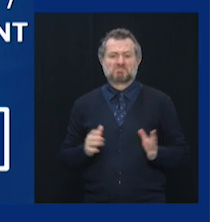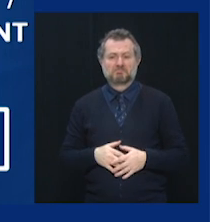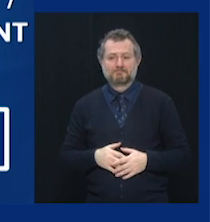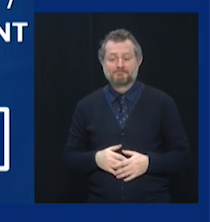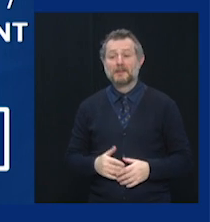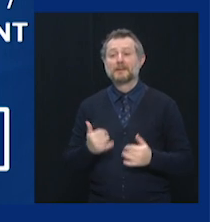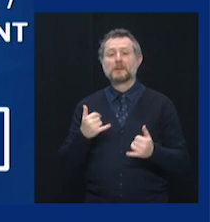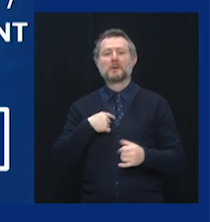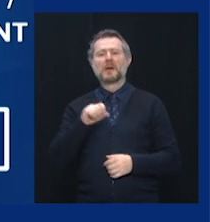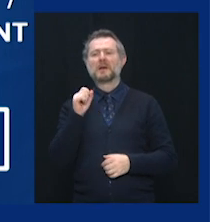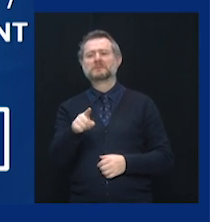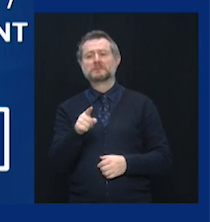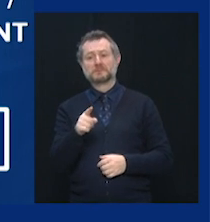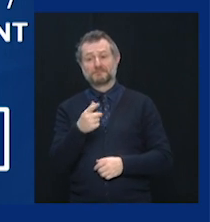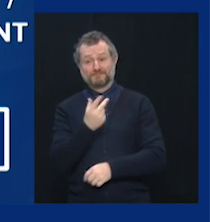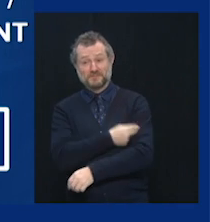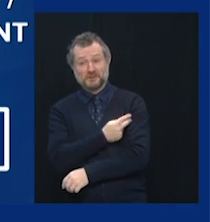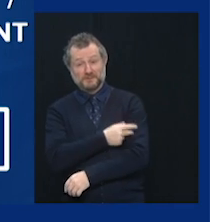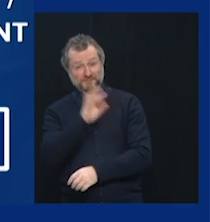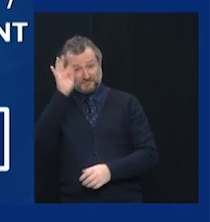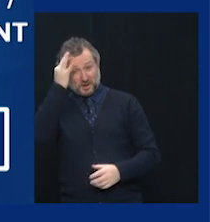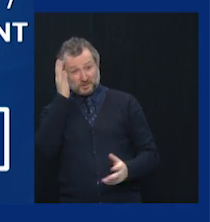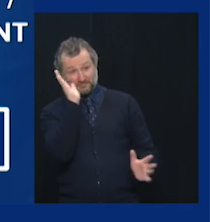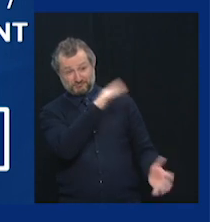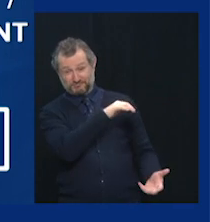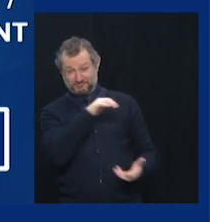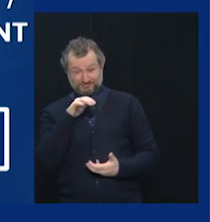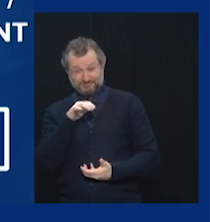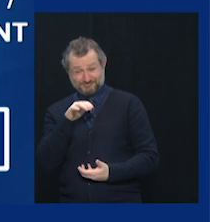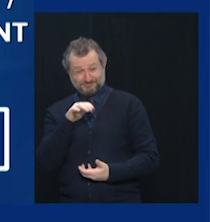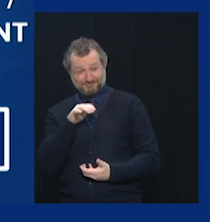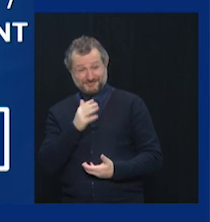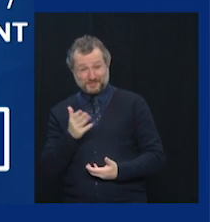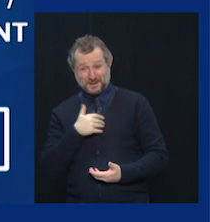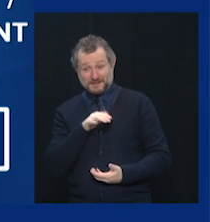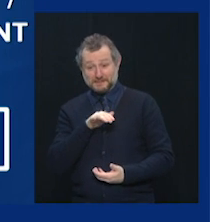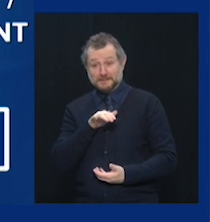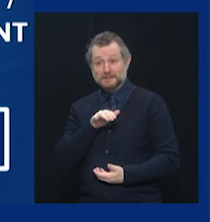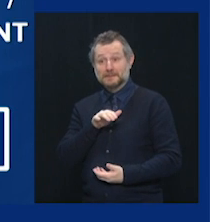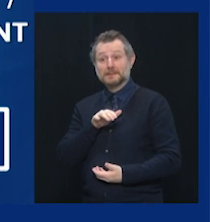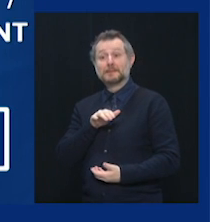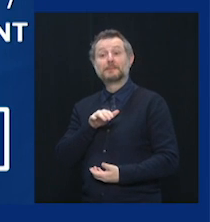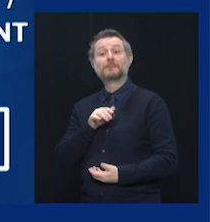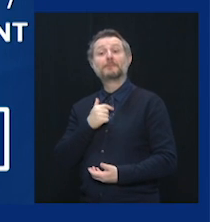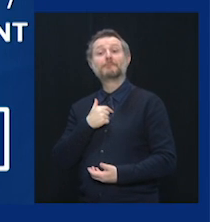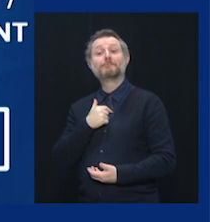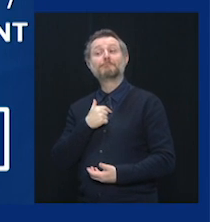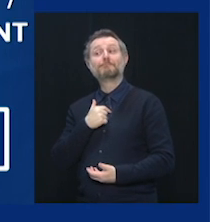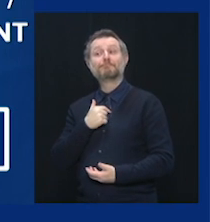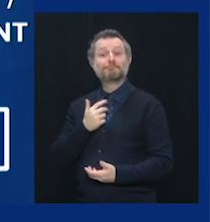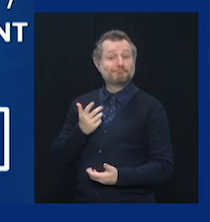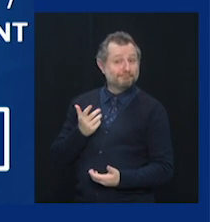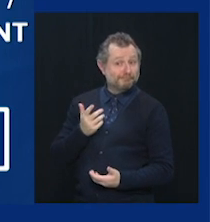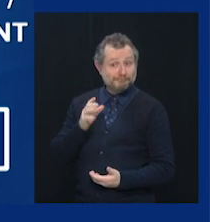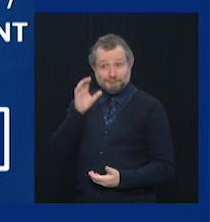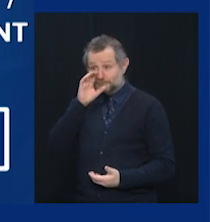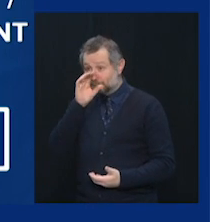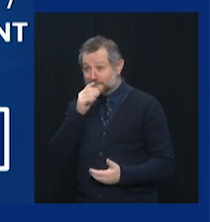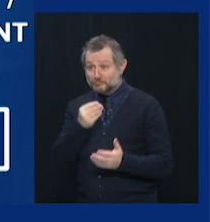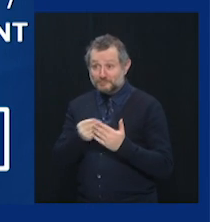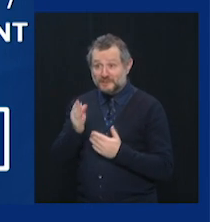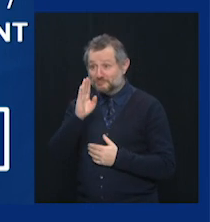Remember what happens, we get a supply from the federal government. We've tried to find the allocation on our own, purchase on our